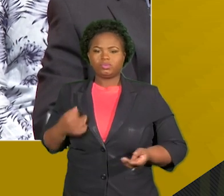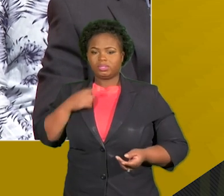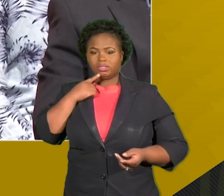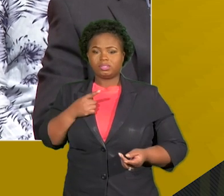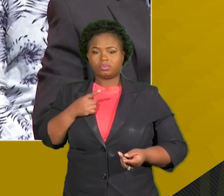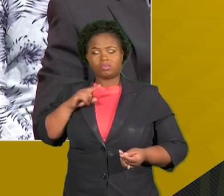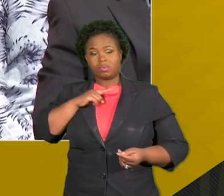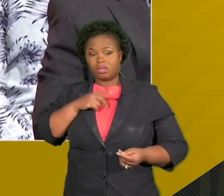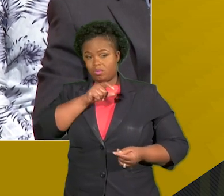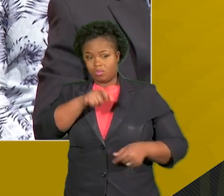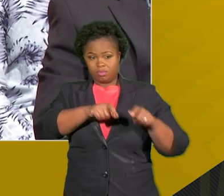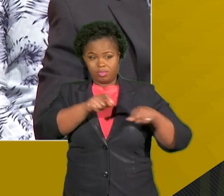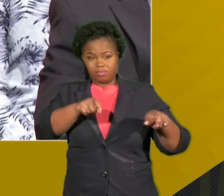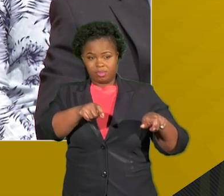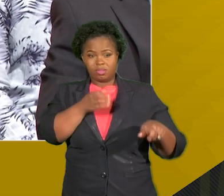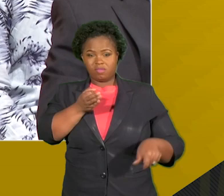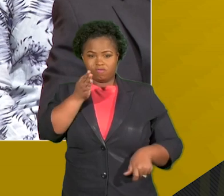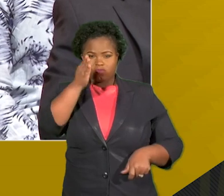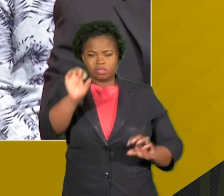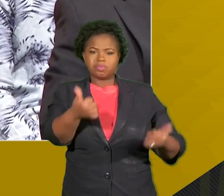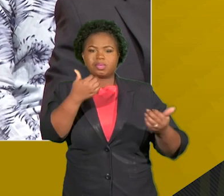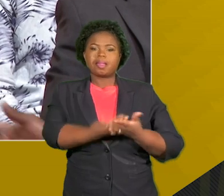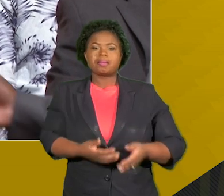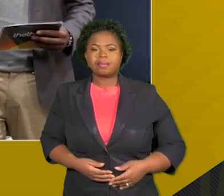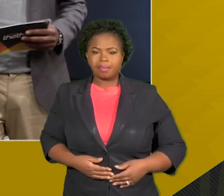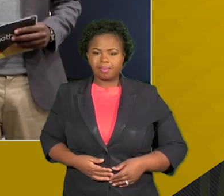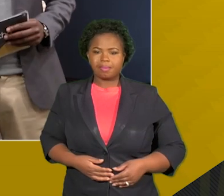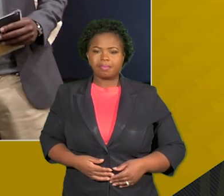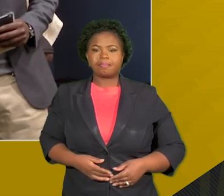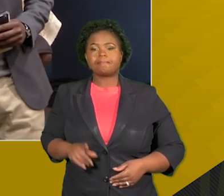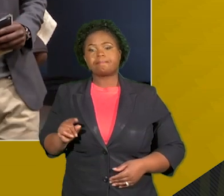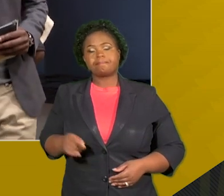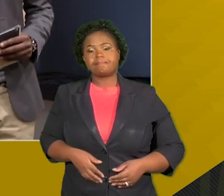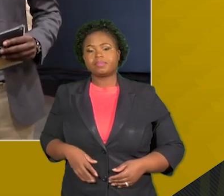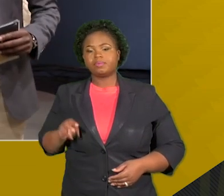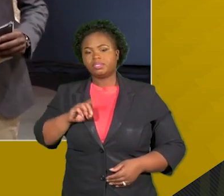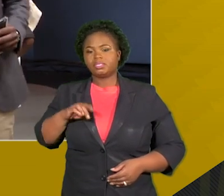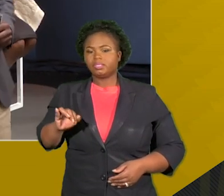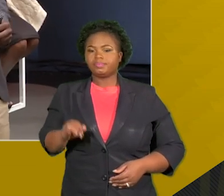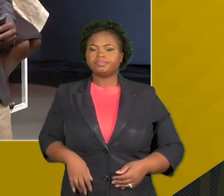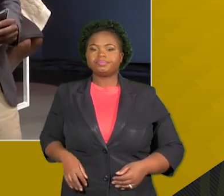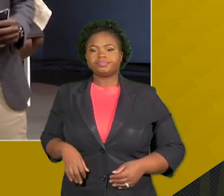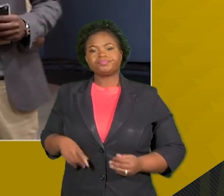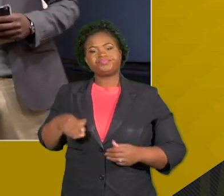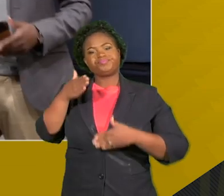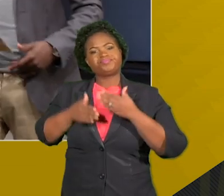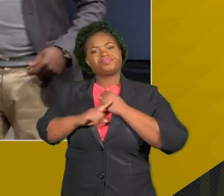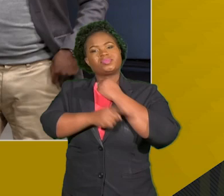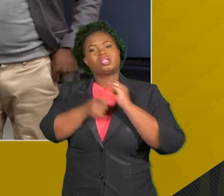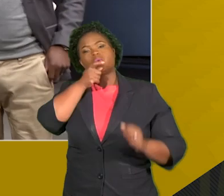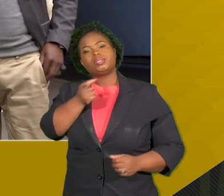ukuthi sibheke ukuthi labantu laba kusasa babe nekusasa elihle kuphela. Babe abantu abathize kusasa emphakathini. Mzi, in closing 20 seconds, what do you want